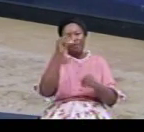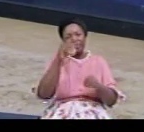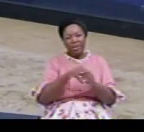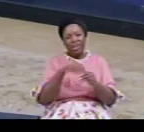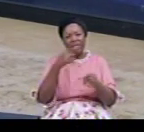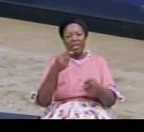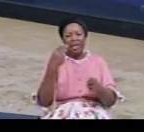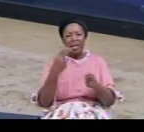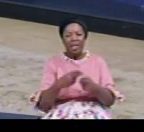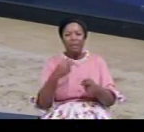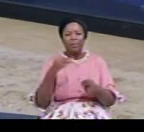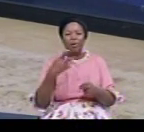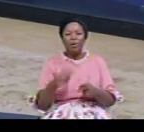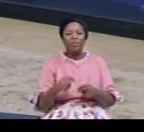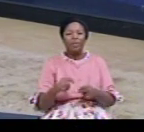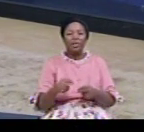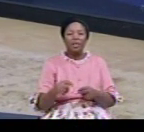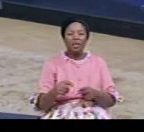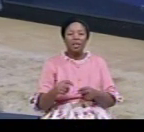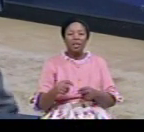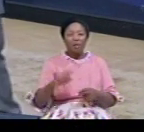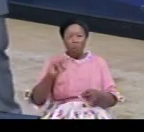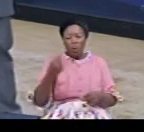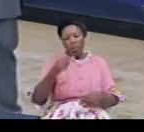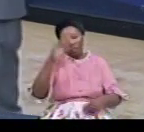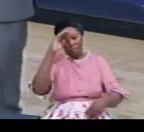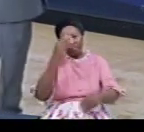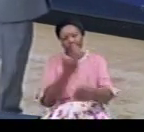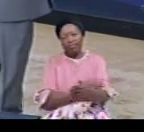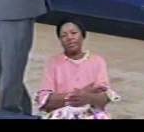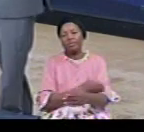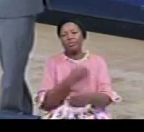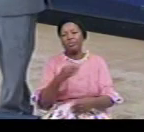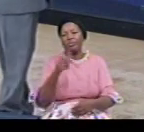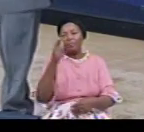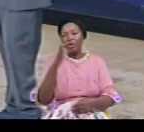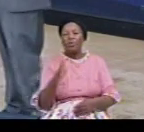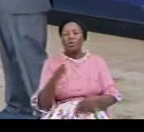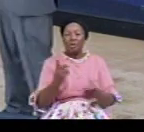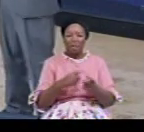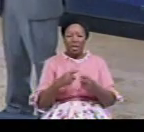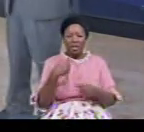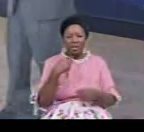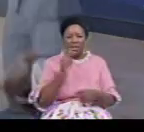the only begotten Son. And then he tells us in